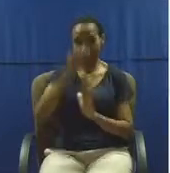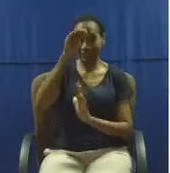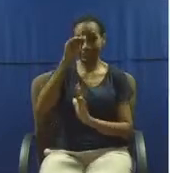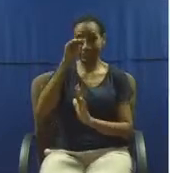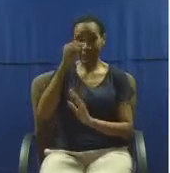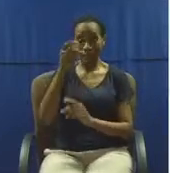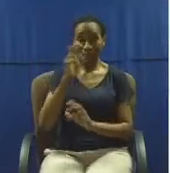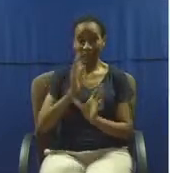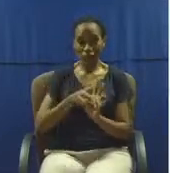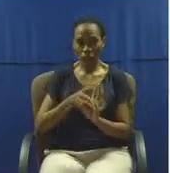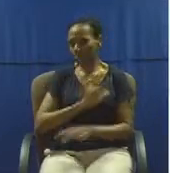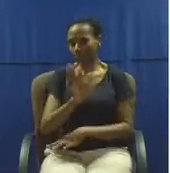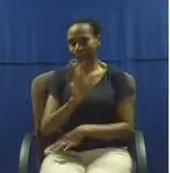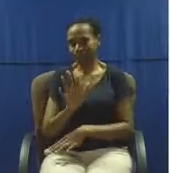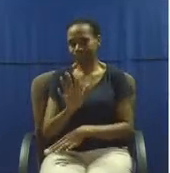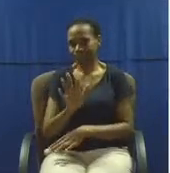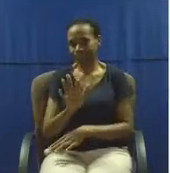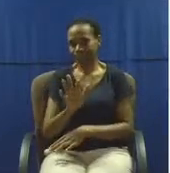levy